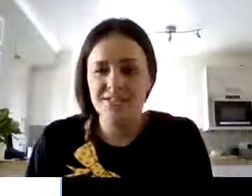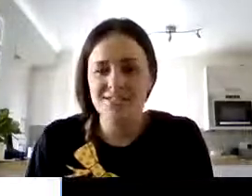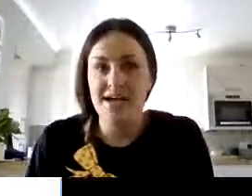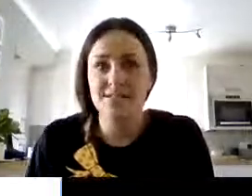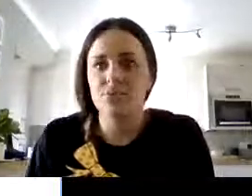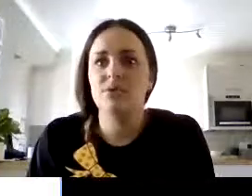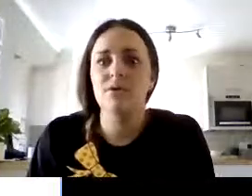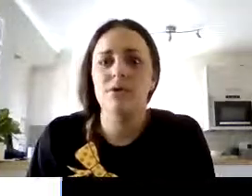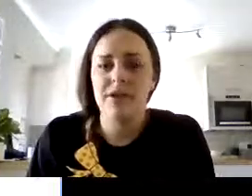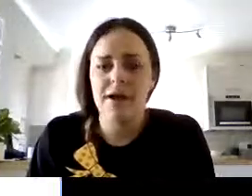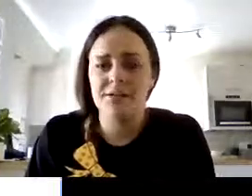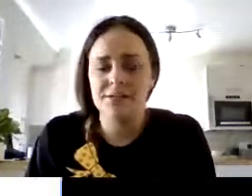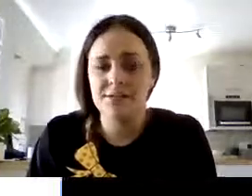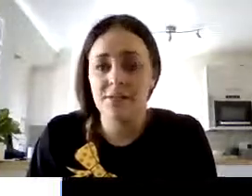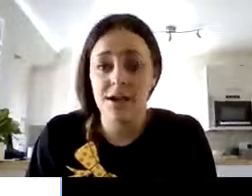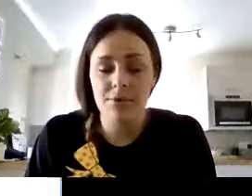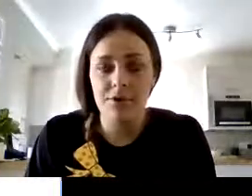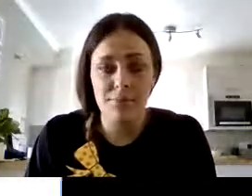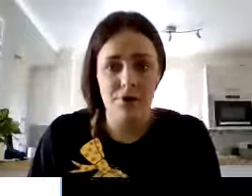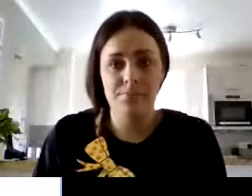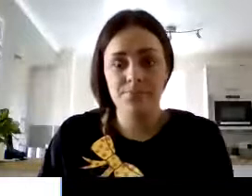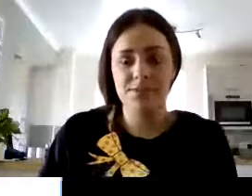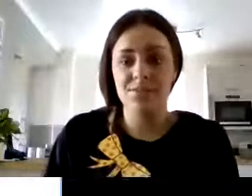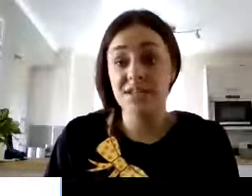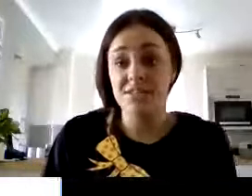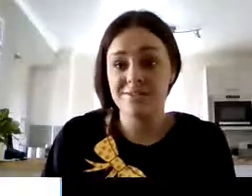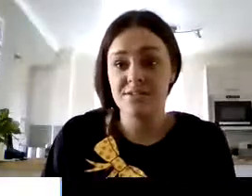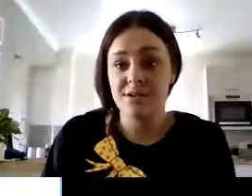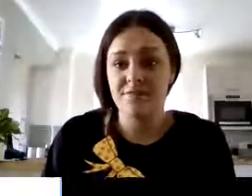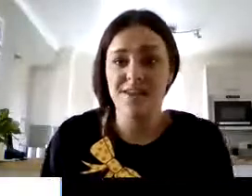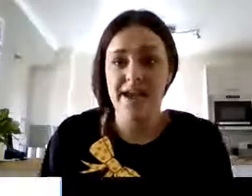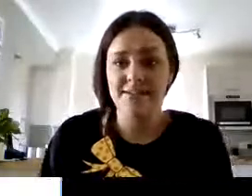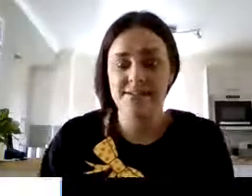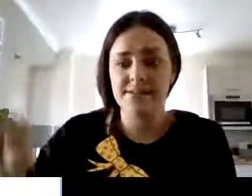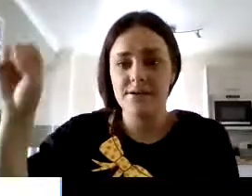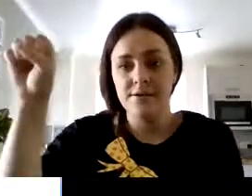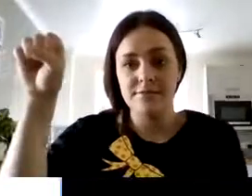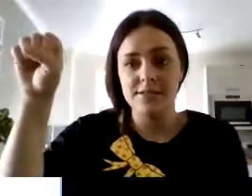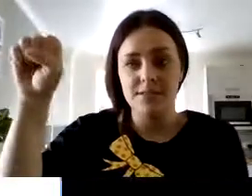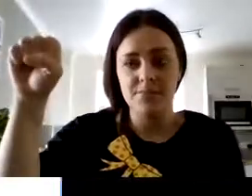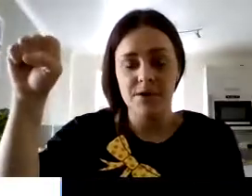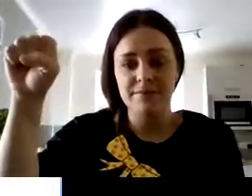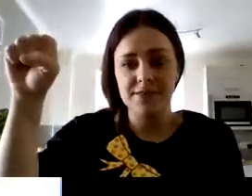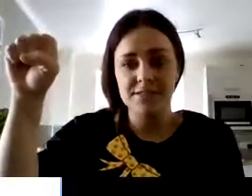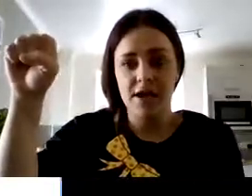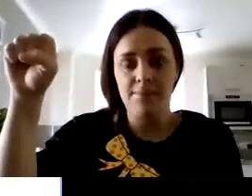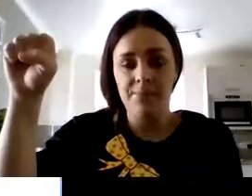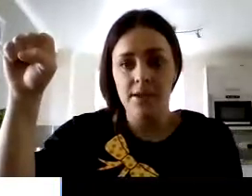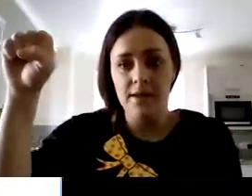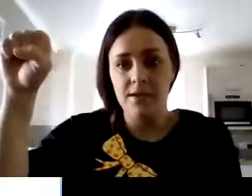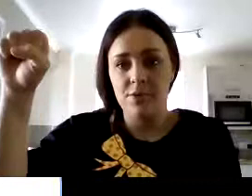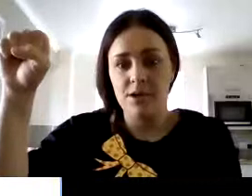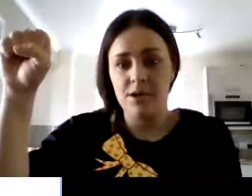And she says yes to a lot of characters so they come on her broom. So we need to know the sign for yes. Ready? So we put our fist